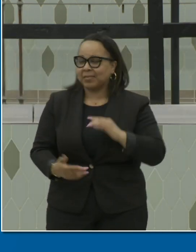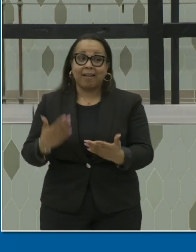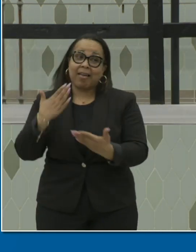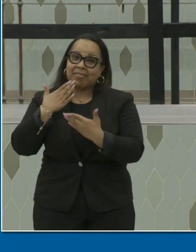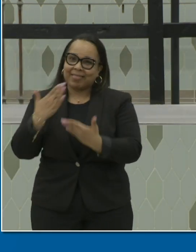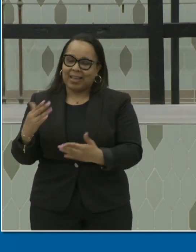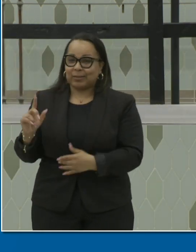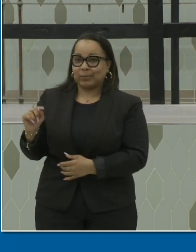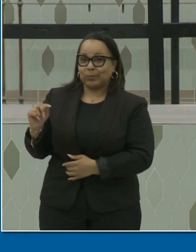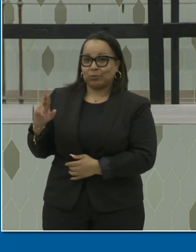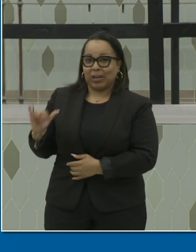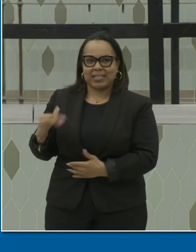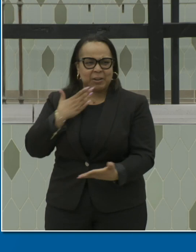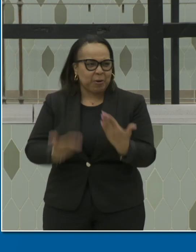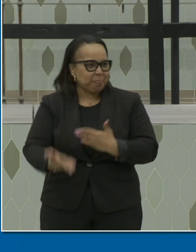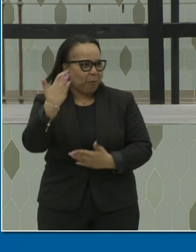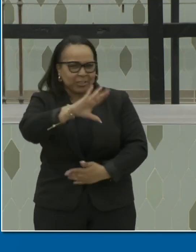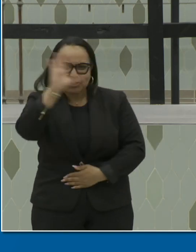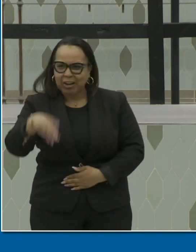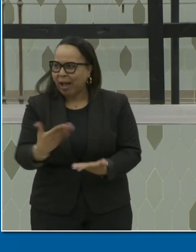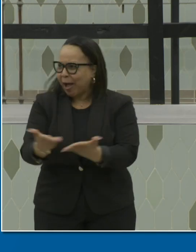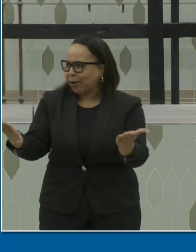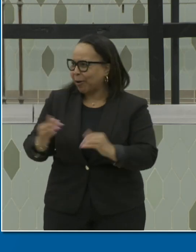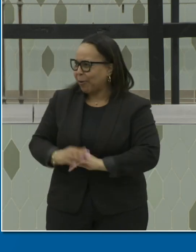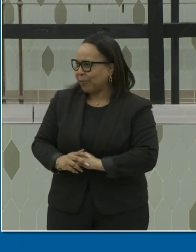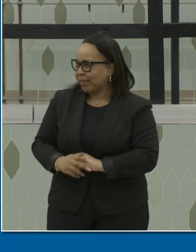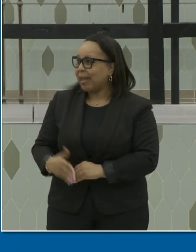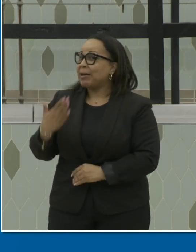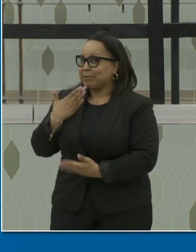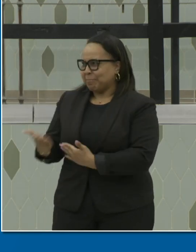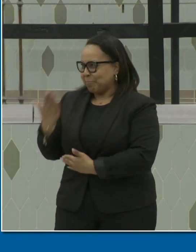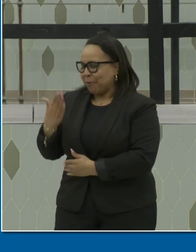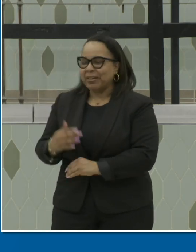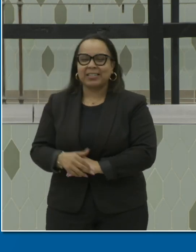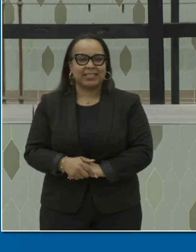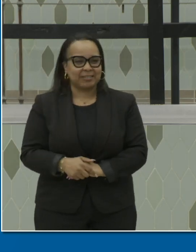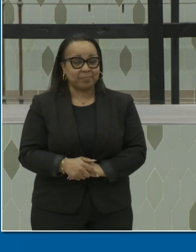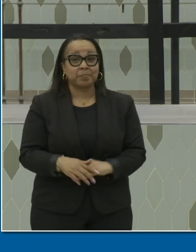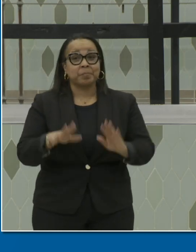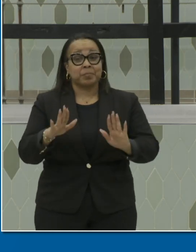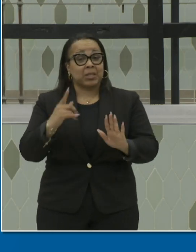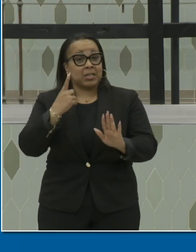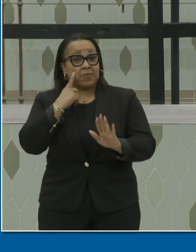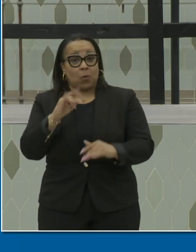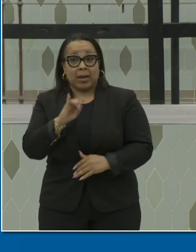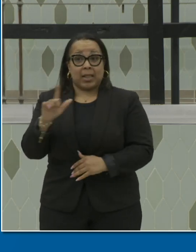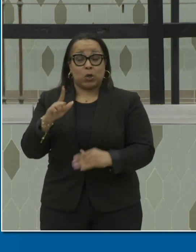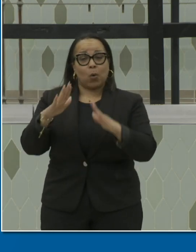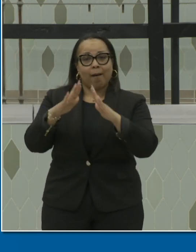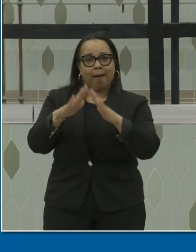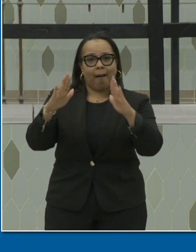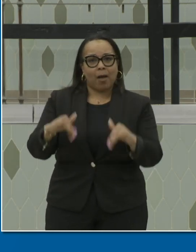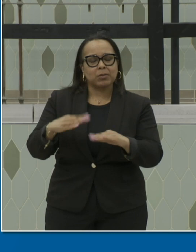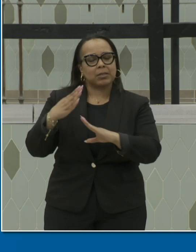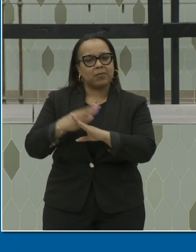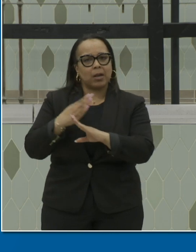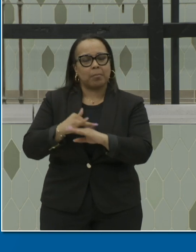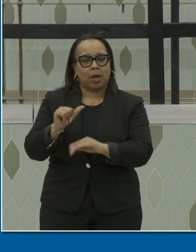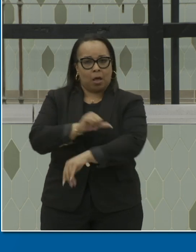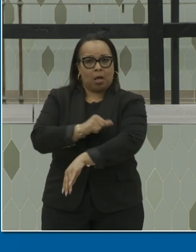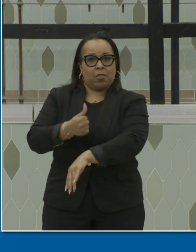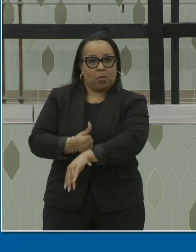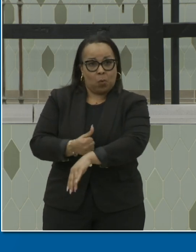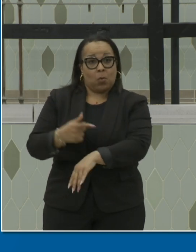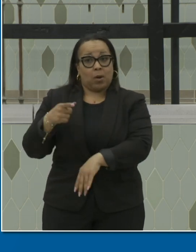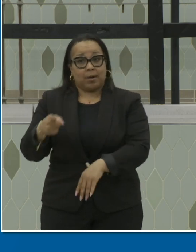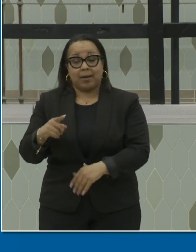Thank you, Tracy, and good morning, Chicago. Good morning. Good morning. On behalf of the Illinois Housing Development Authority